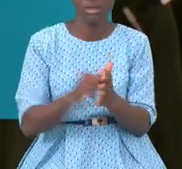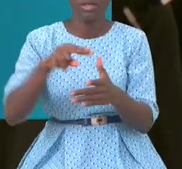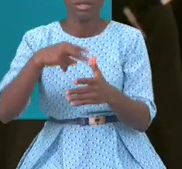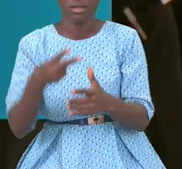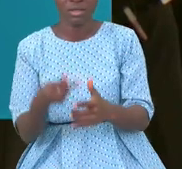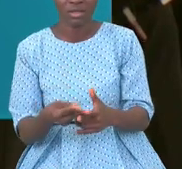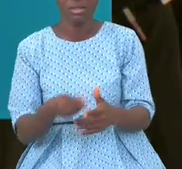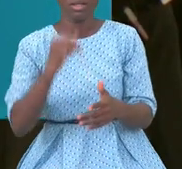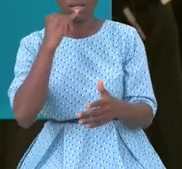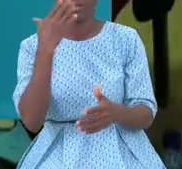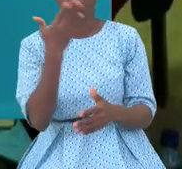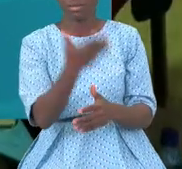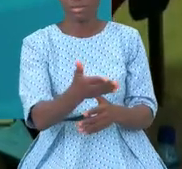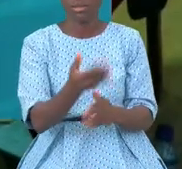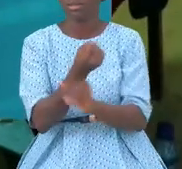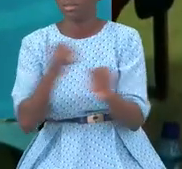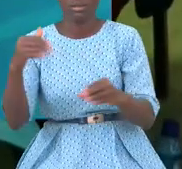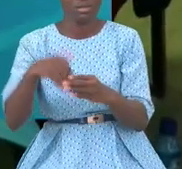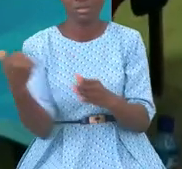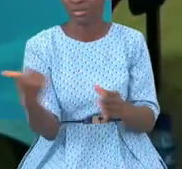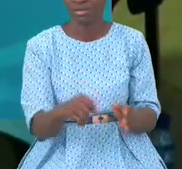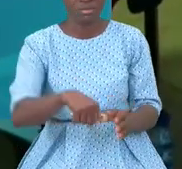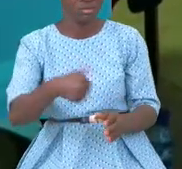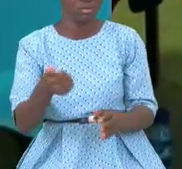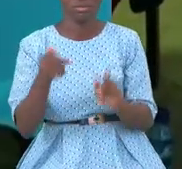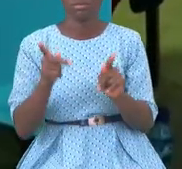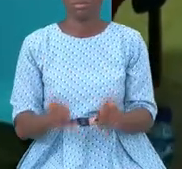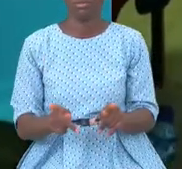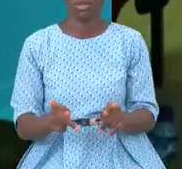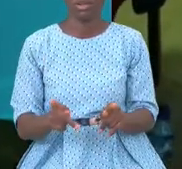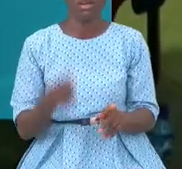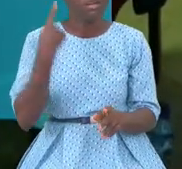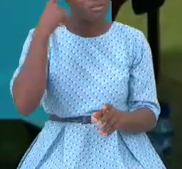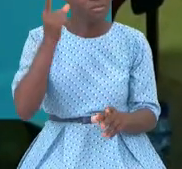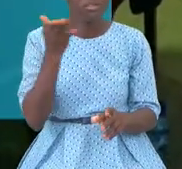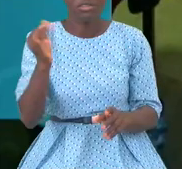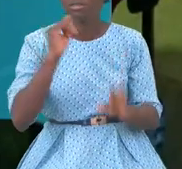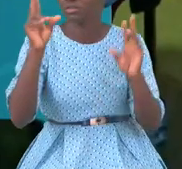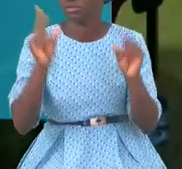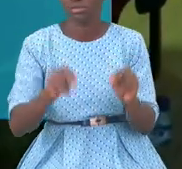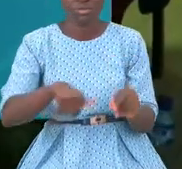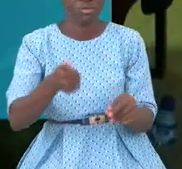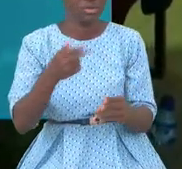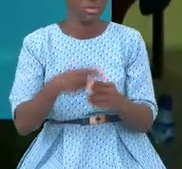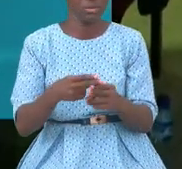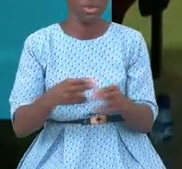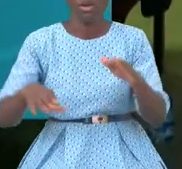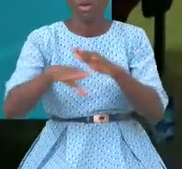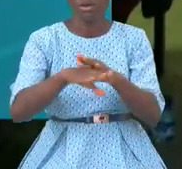other, for there is none other name under heaven given among